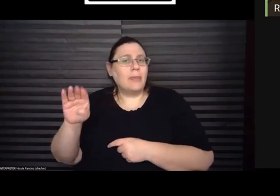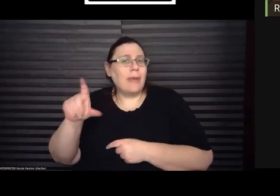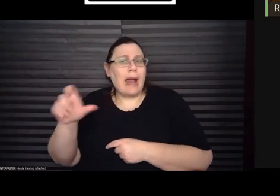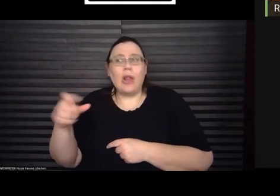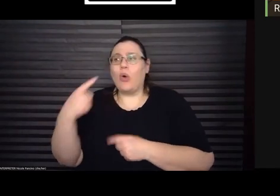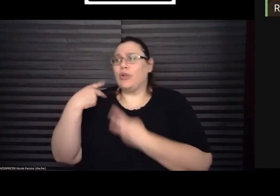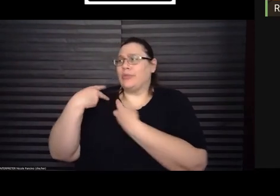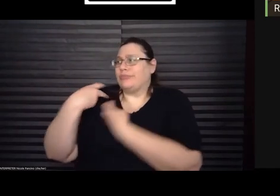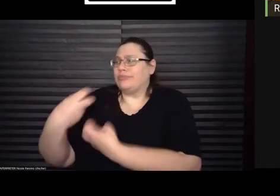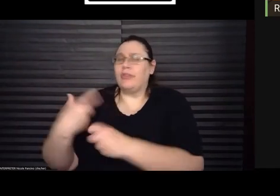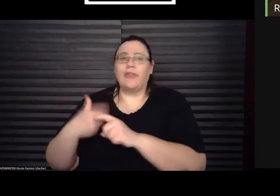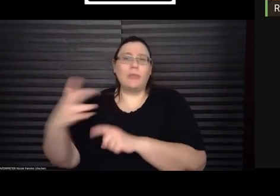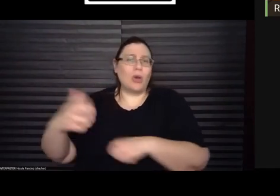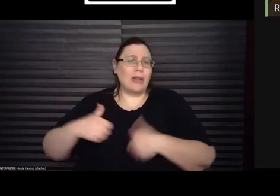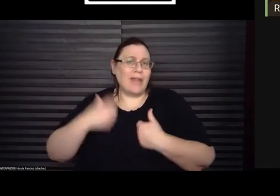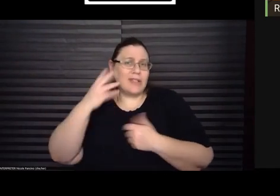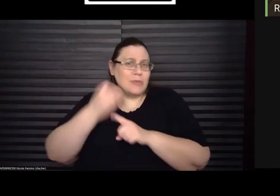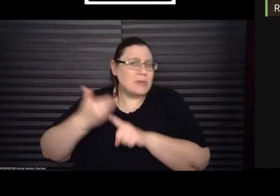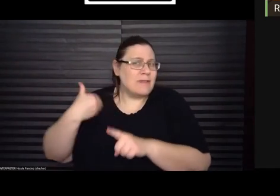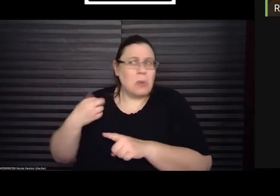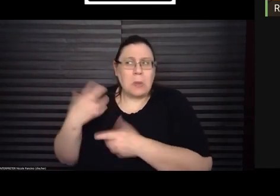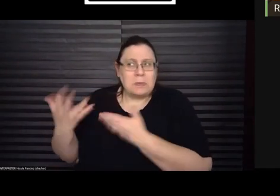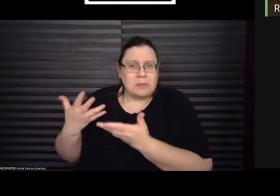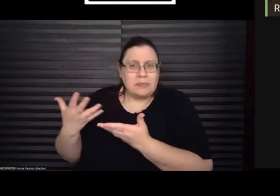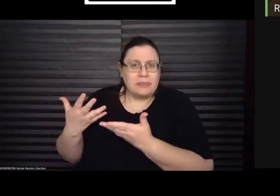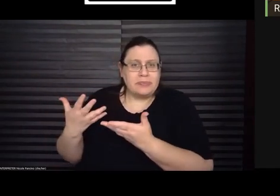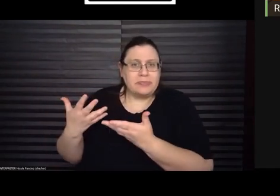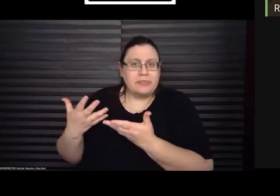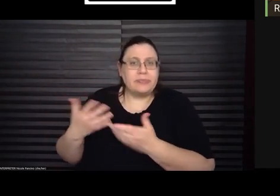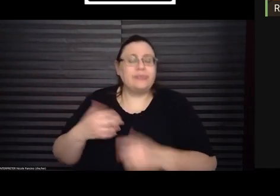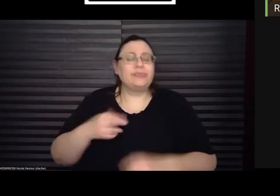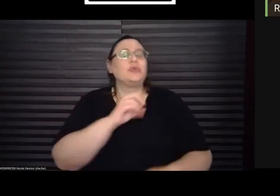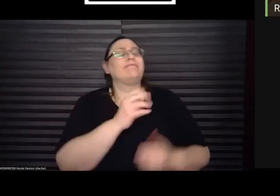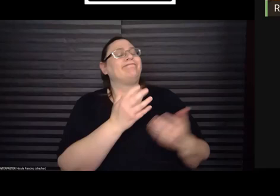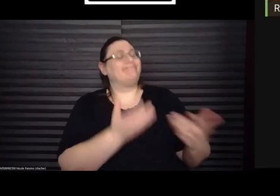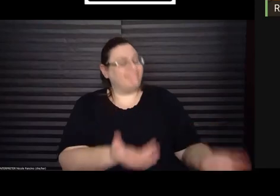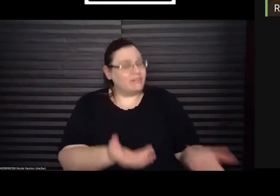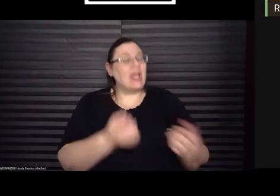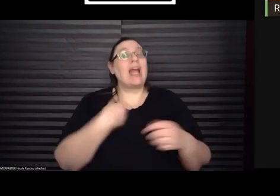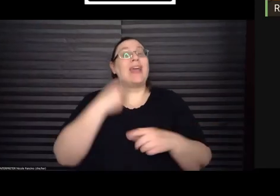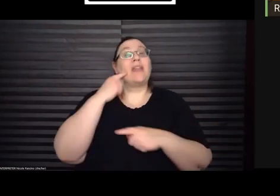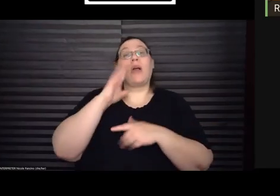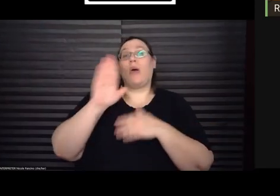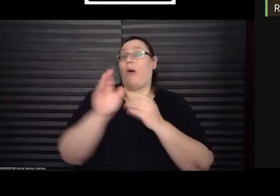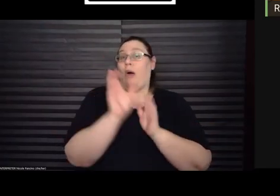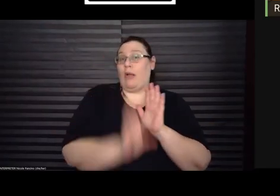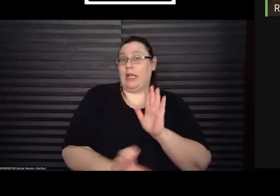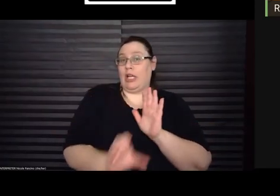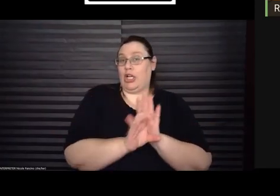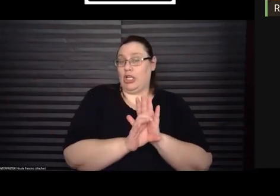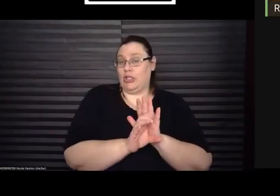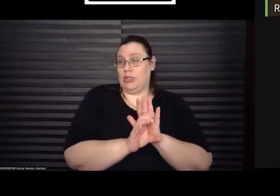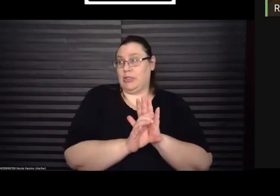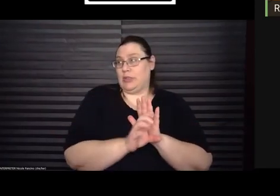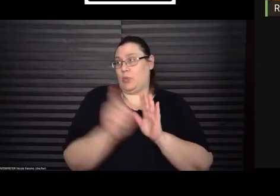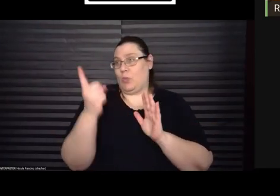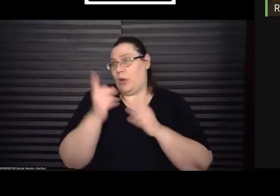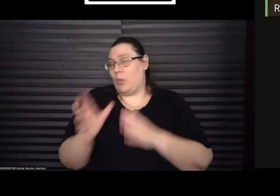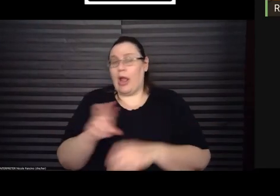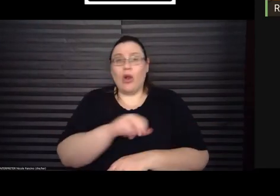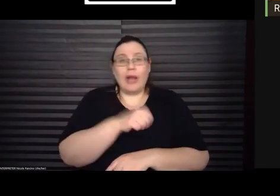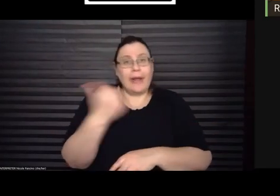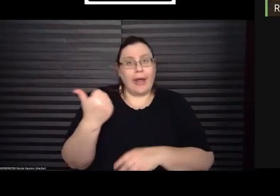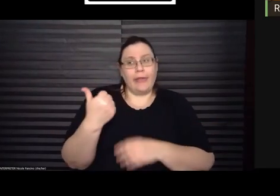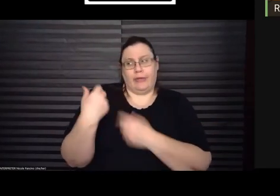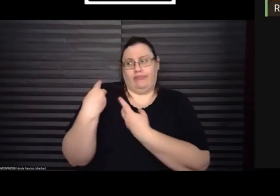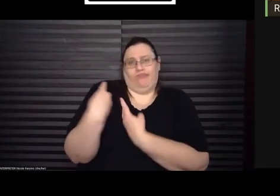from your life or life experiences in some way? Well, I think that all characters on some level, you